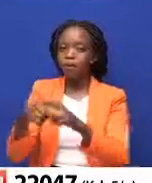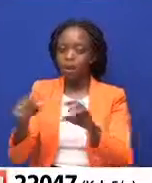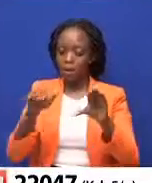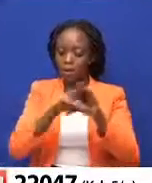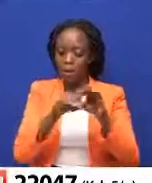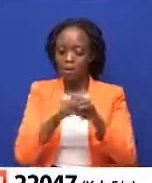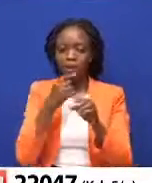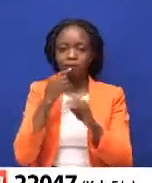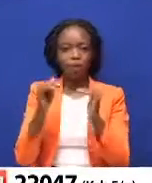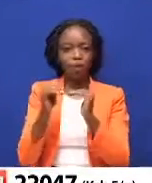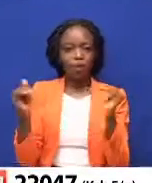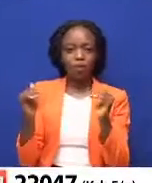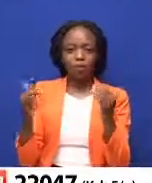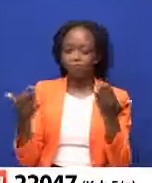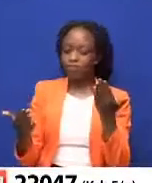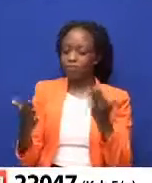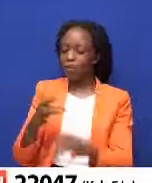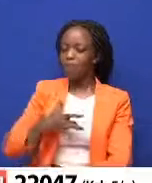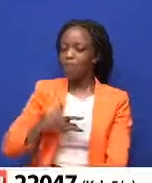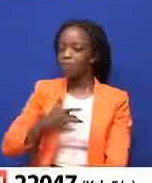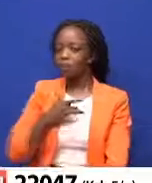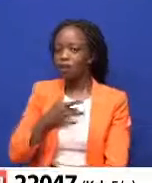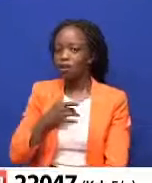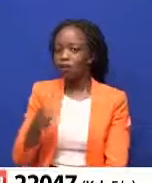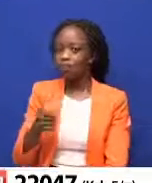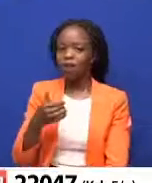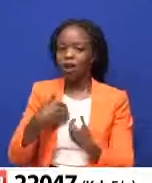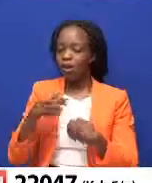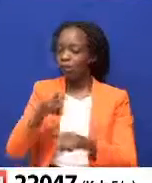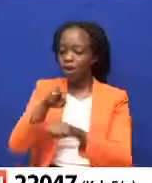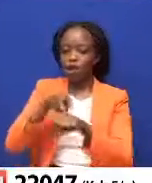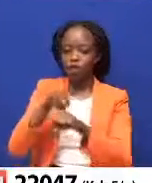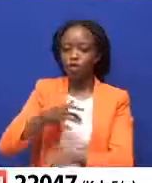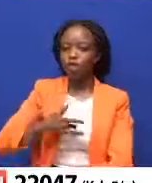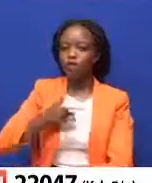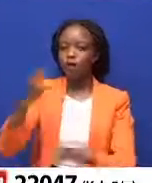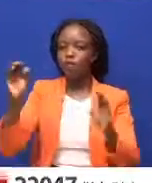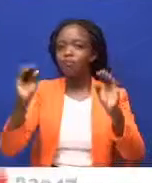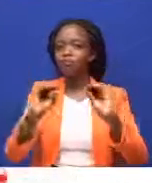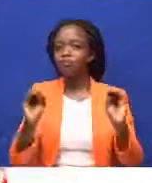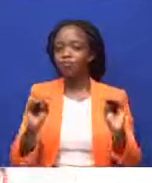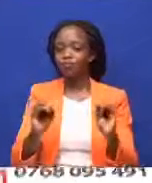equally say it looks as though it doesn't have a national feeling?